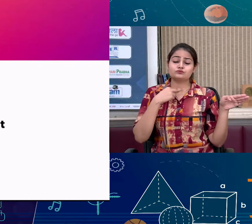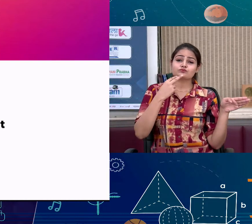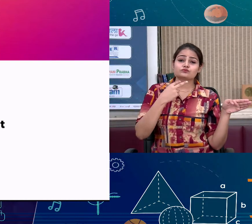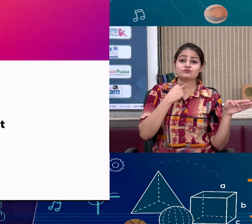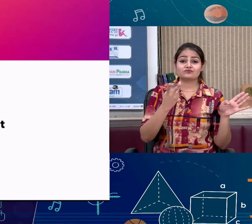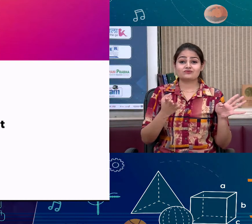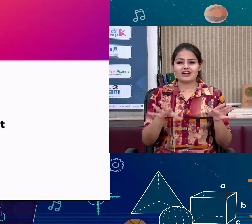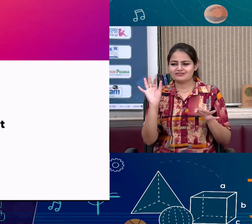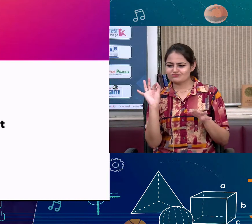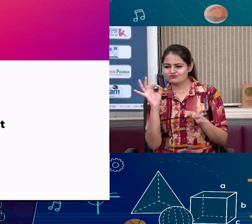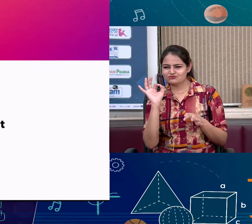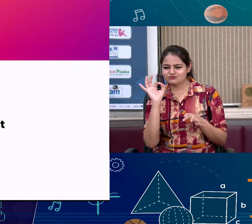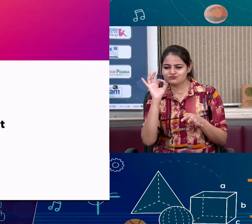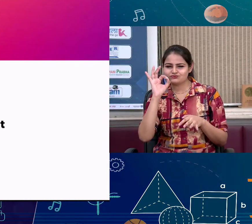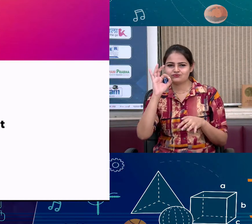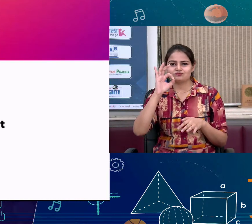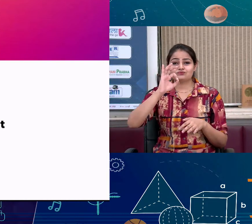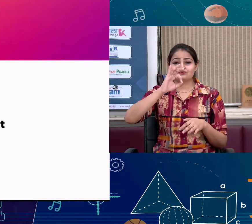Buzzing bees.